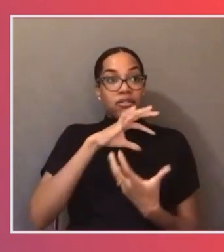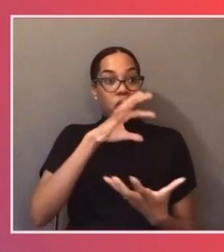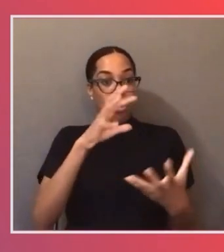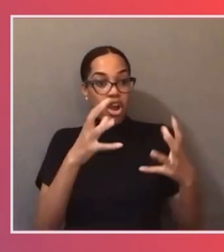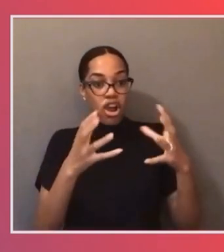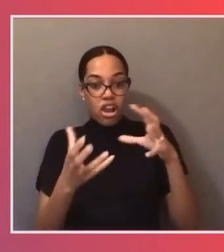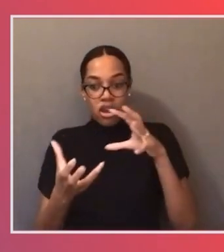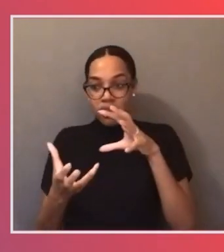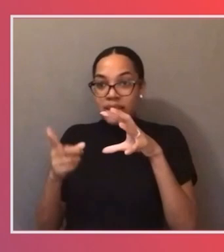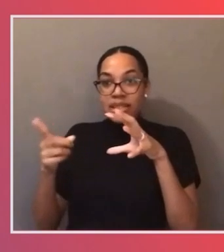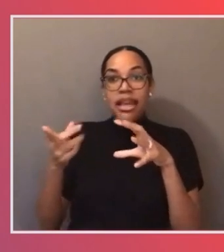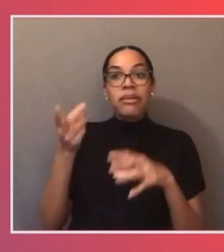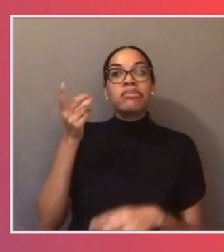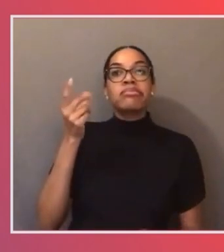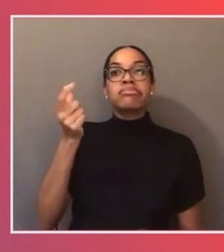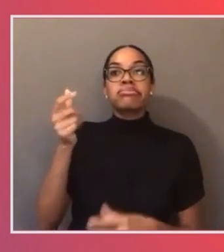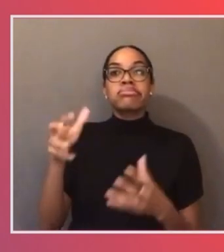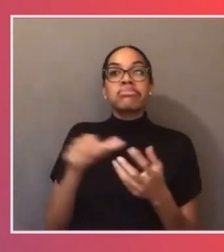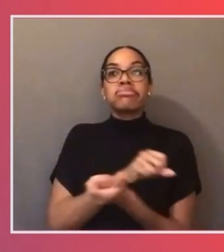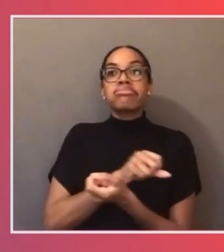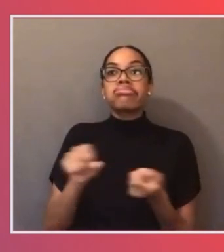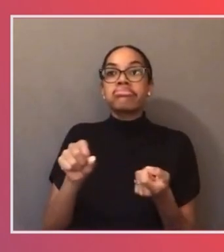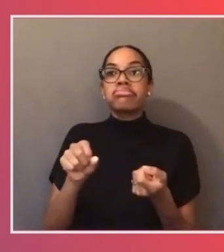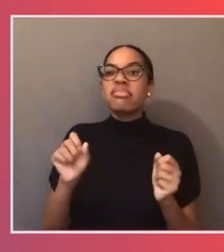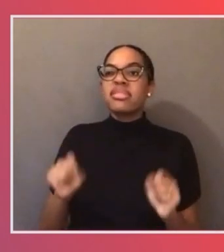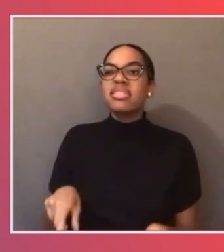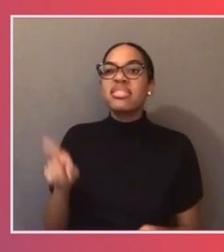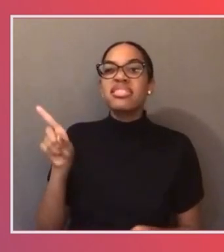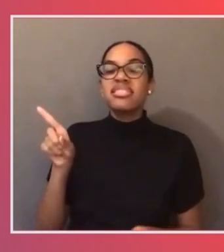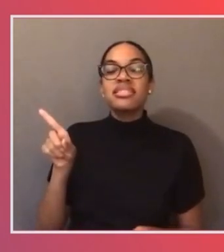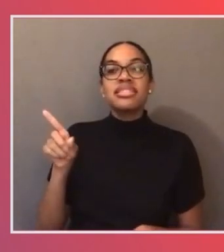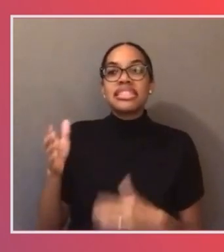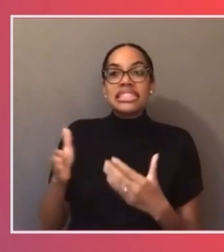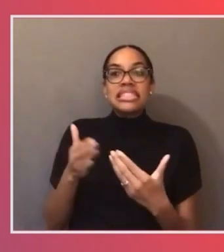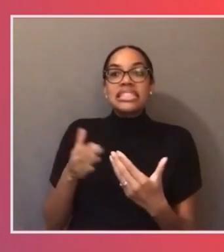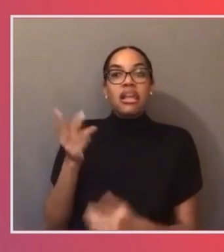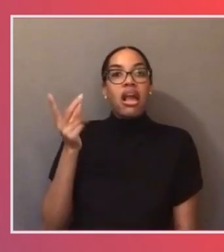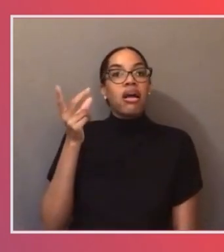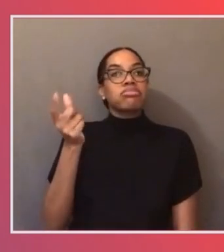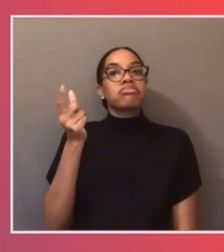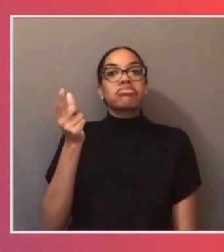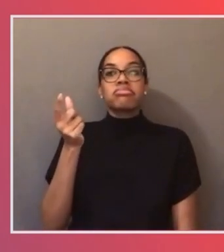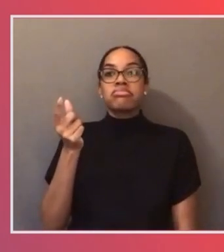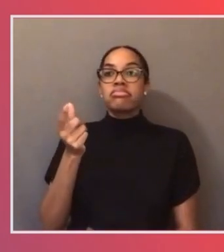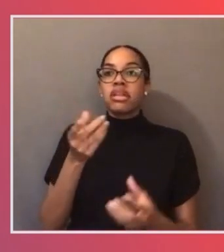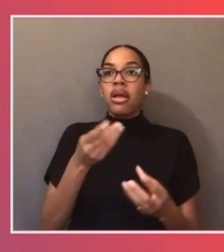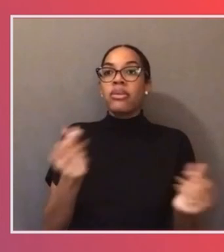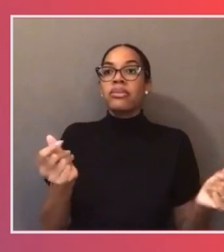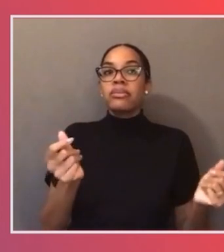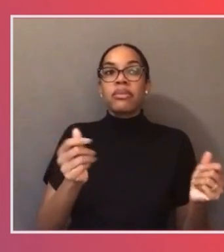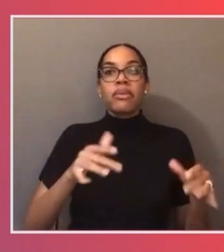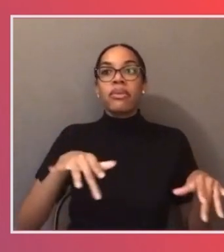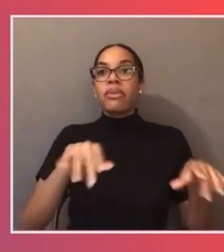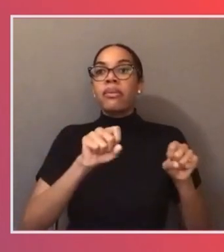it a pandemic that has killed over 220,000 Americans and